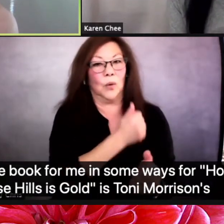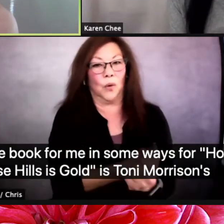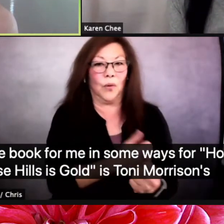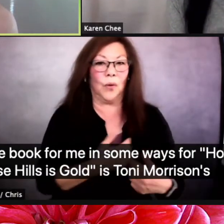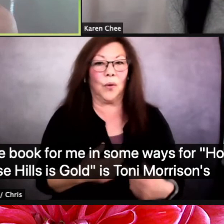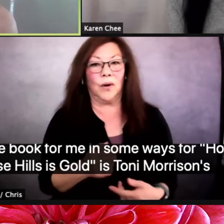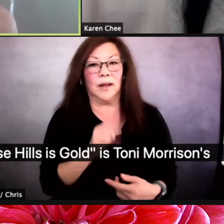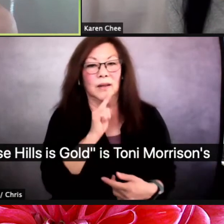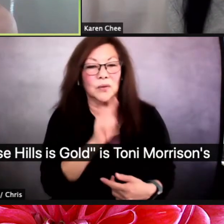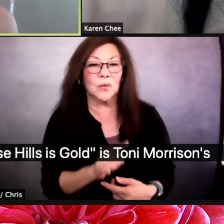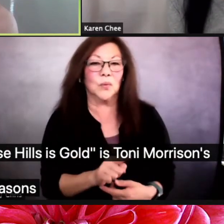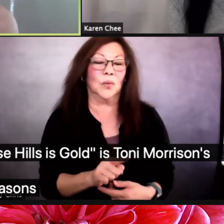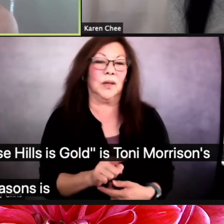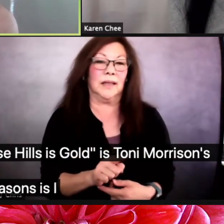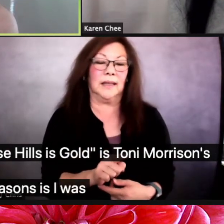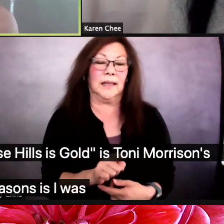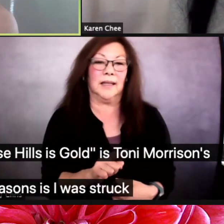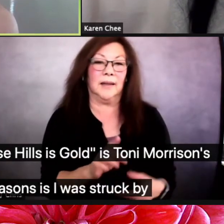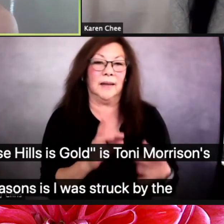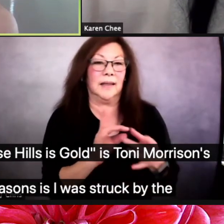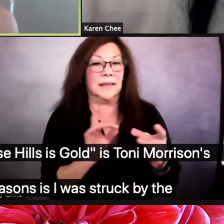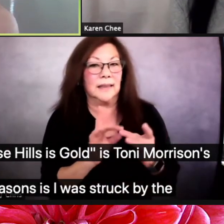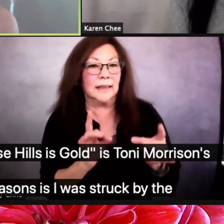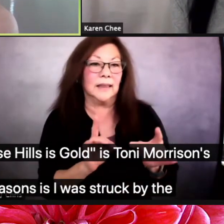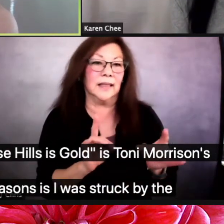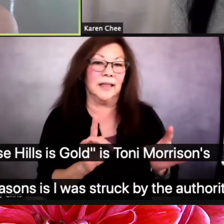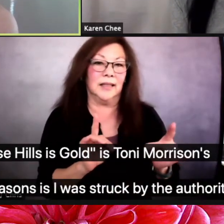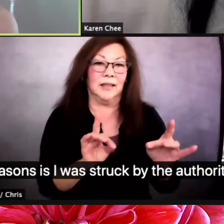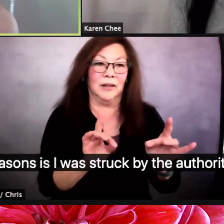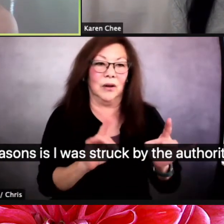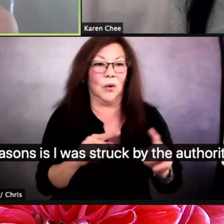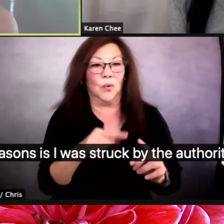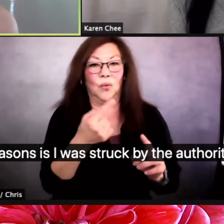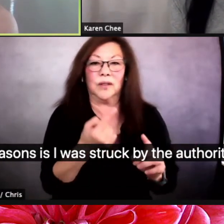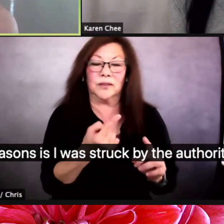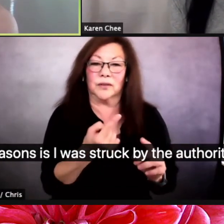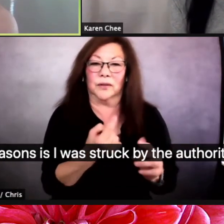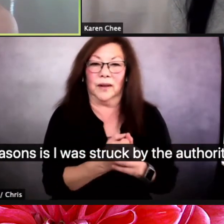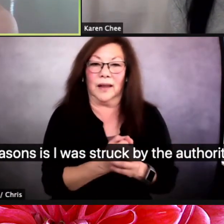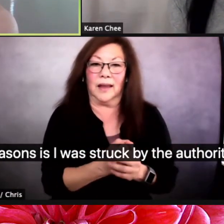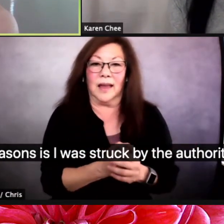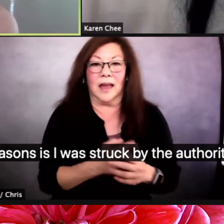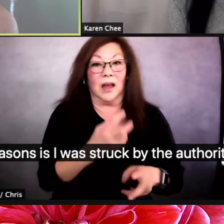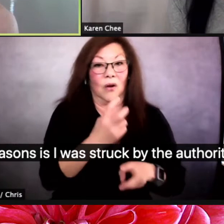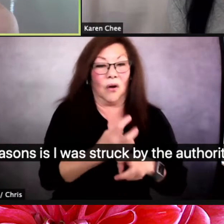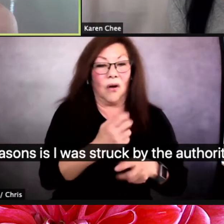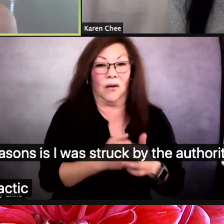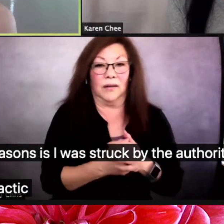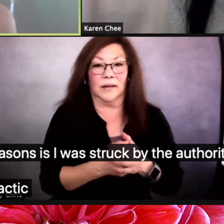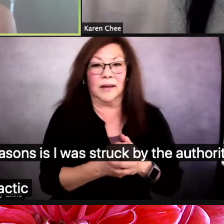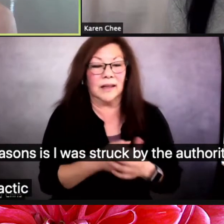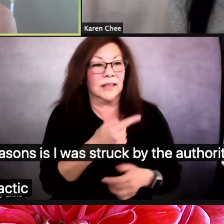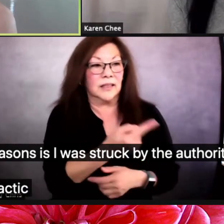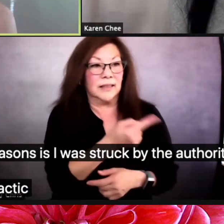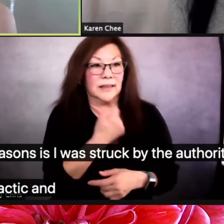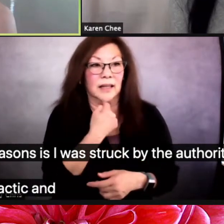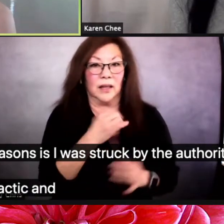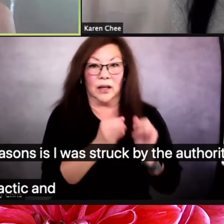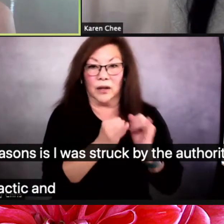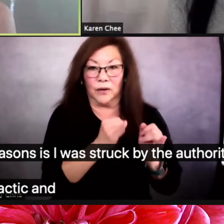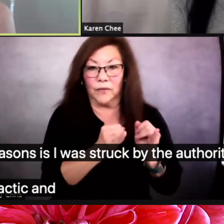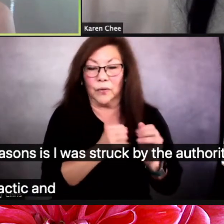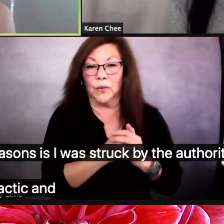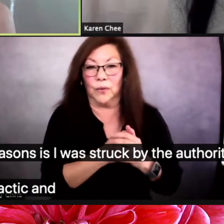also syntactically and stylistically original and in some ways difficult. And it's sort of, she said this in interviews, right? She